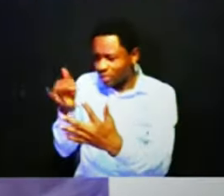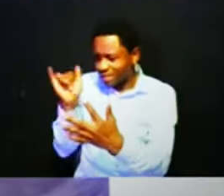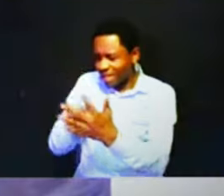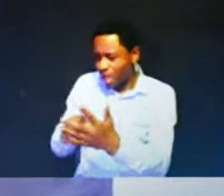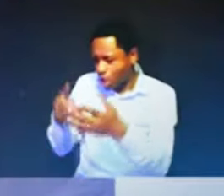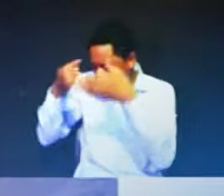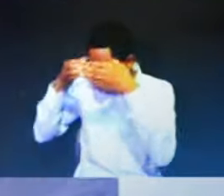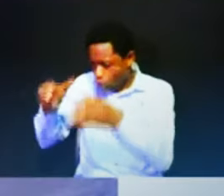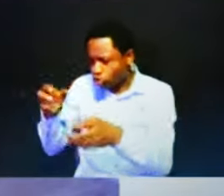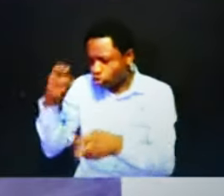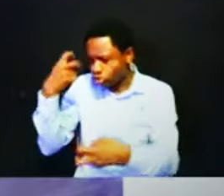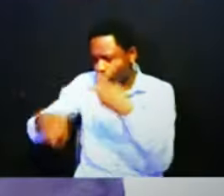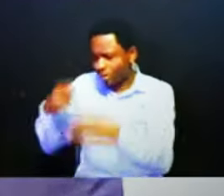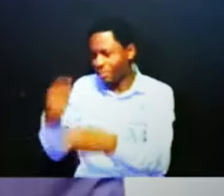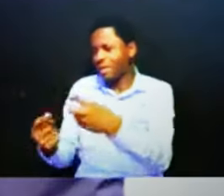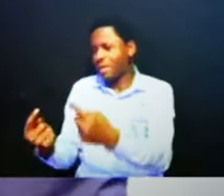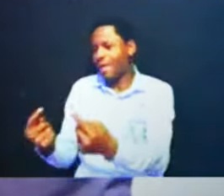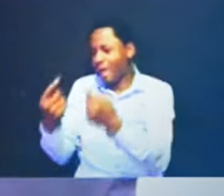come.